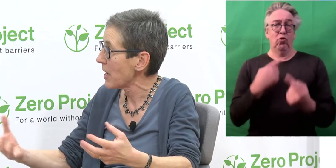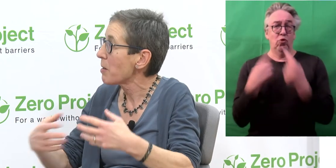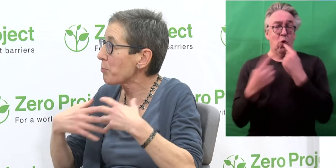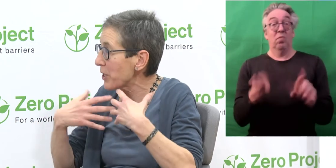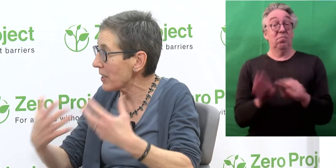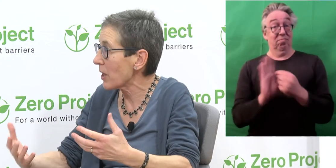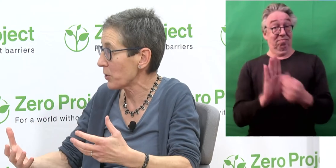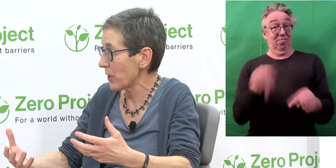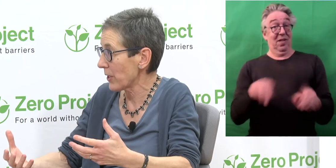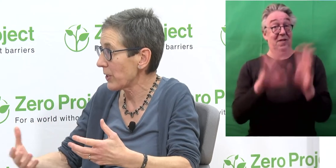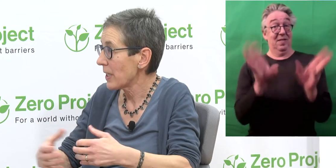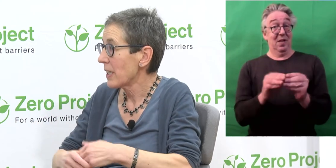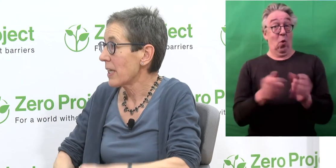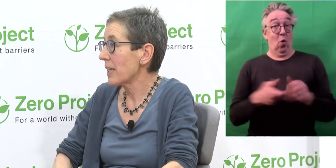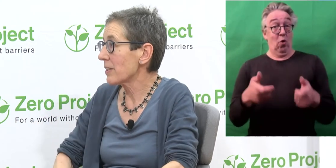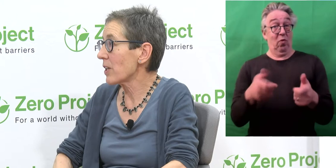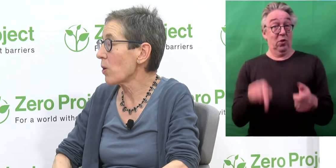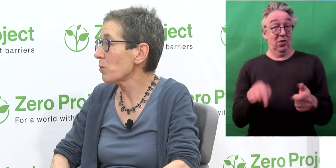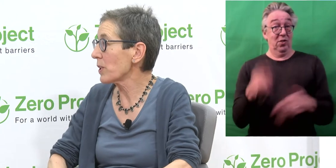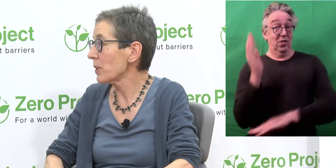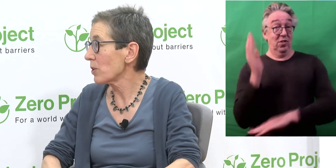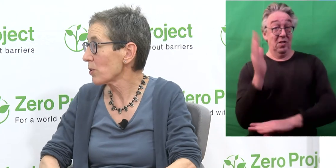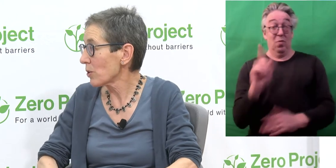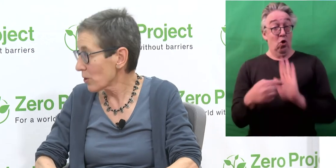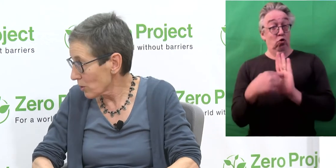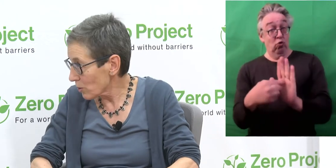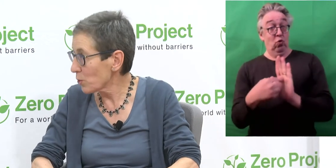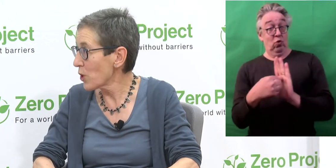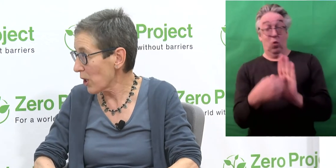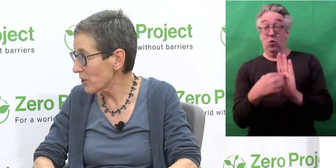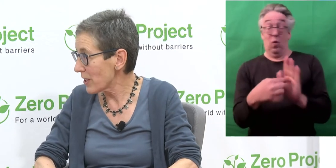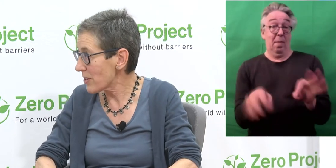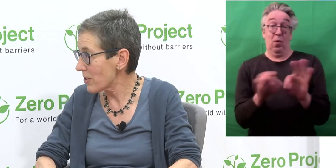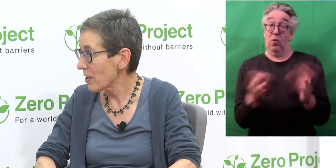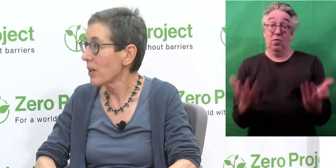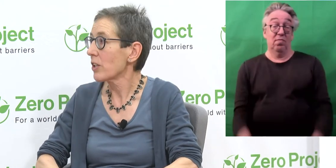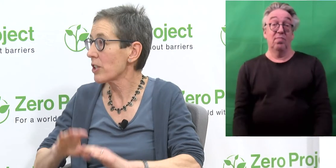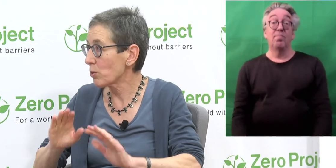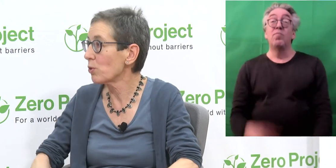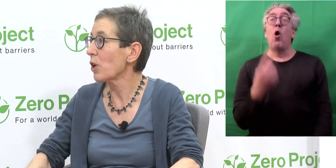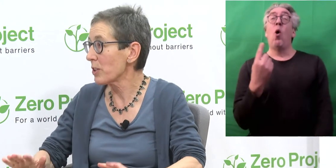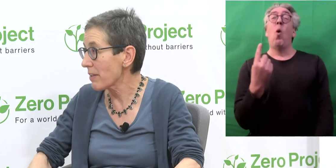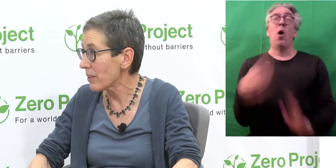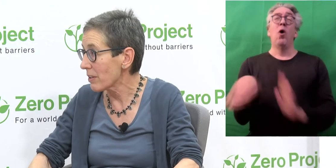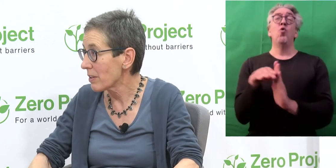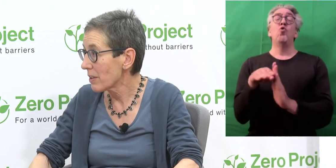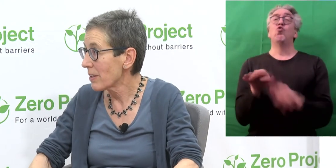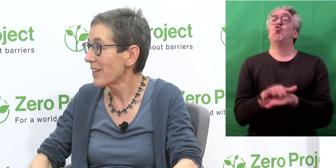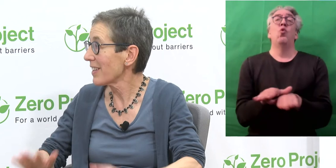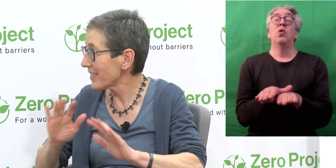it. Bring it out there. And the only do not is just to do not